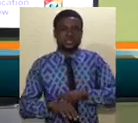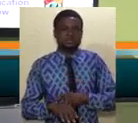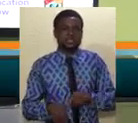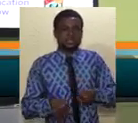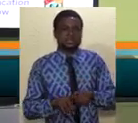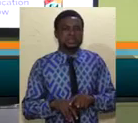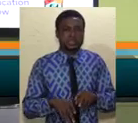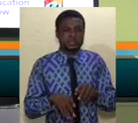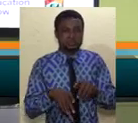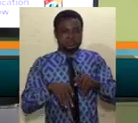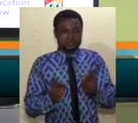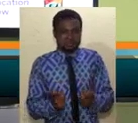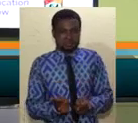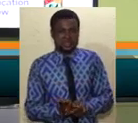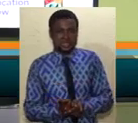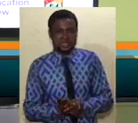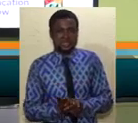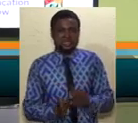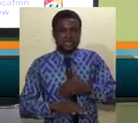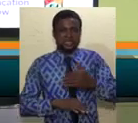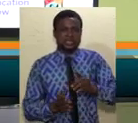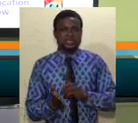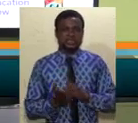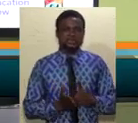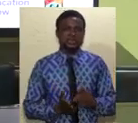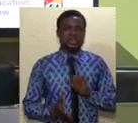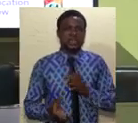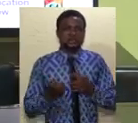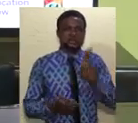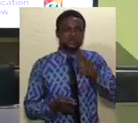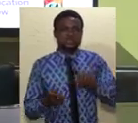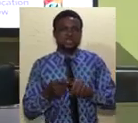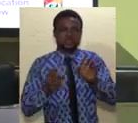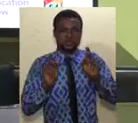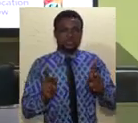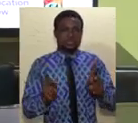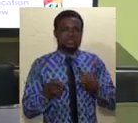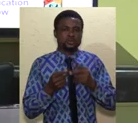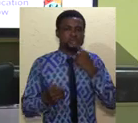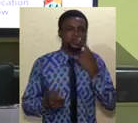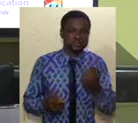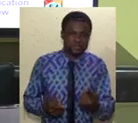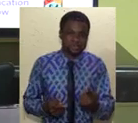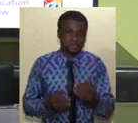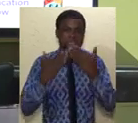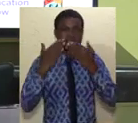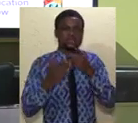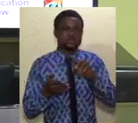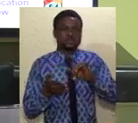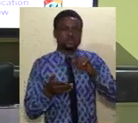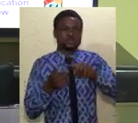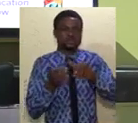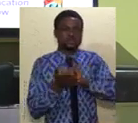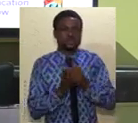time. Same station, same time, next week. Now, I want to use this opportunity to say thank you to those that make